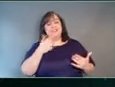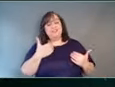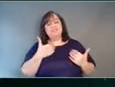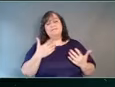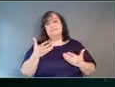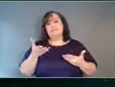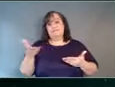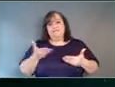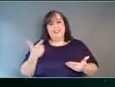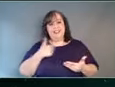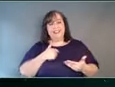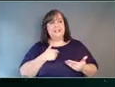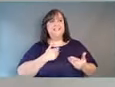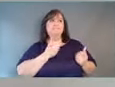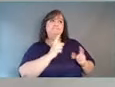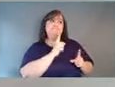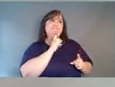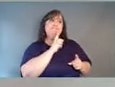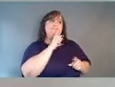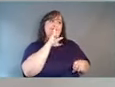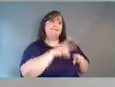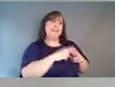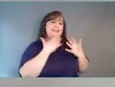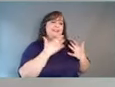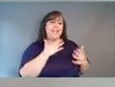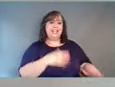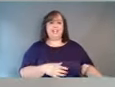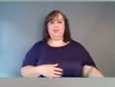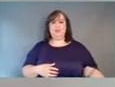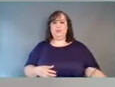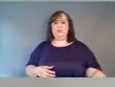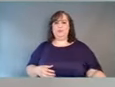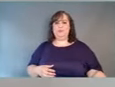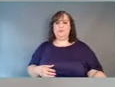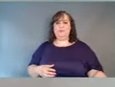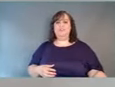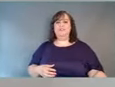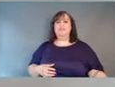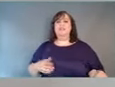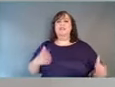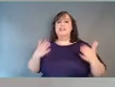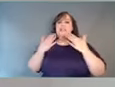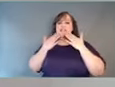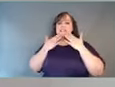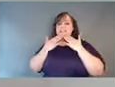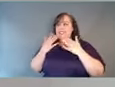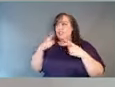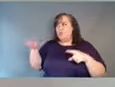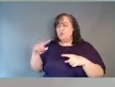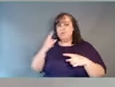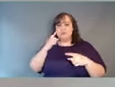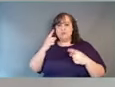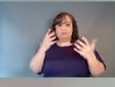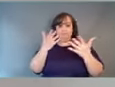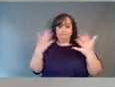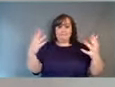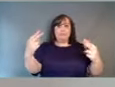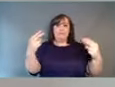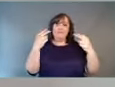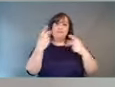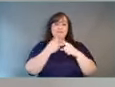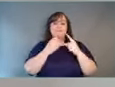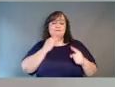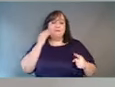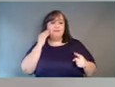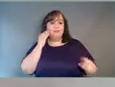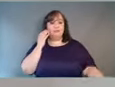Thank you. Thank you. And thank you all for joining us from home. To keep updated about any of the